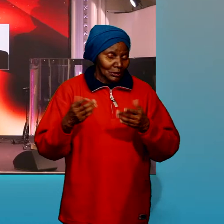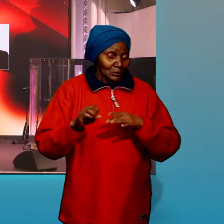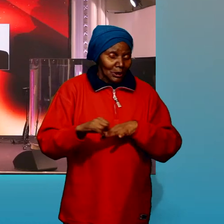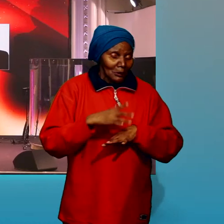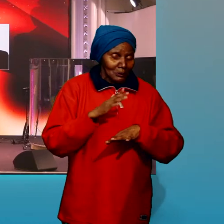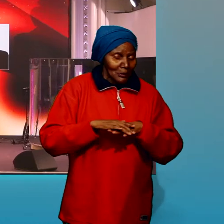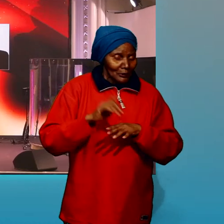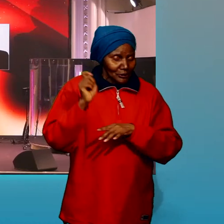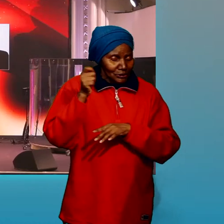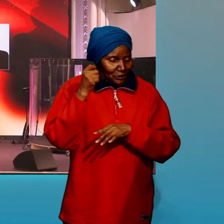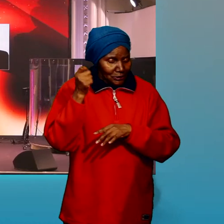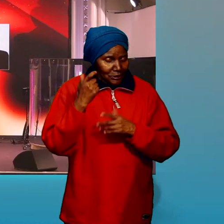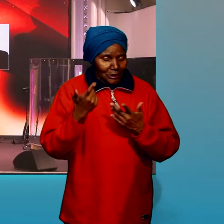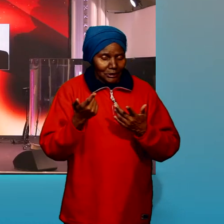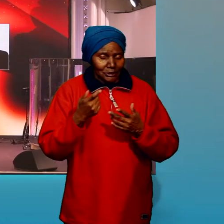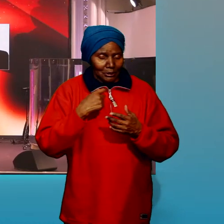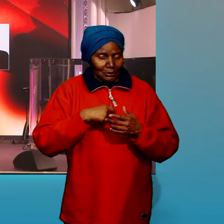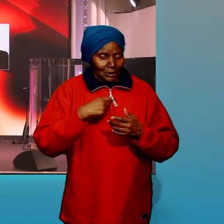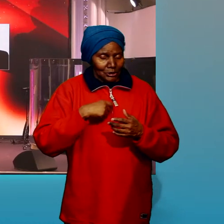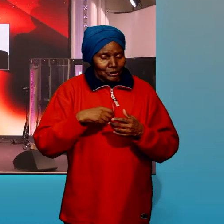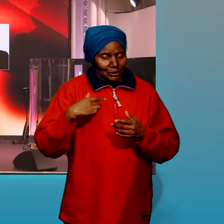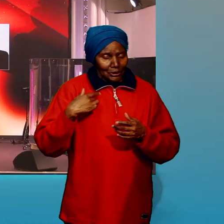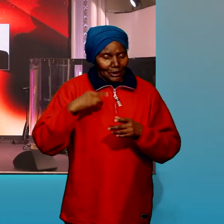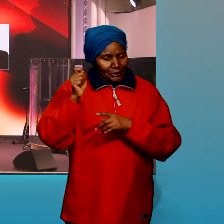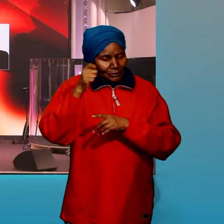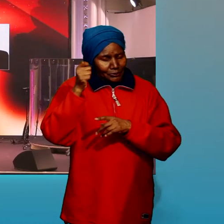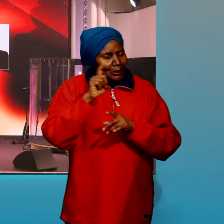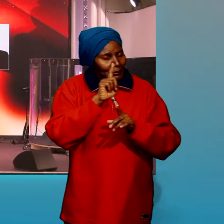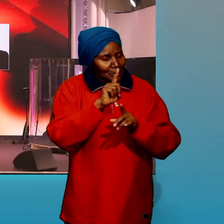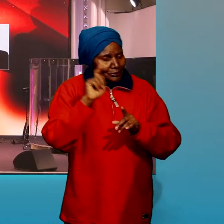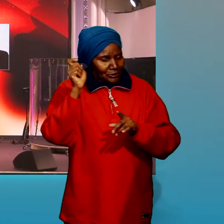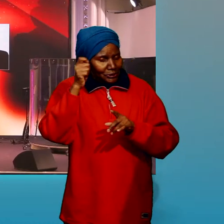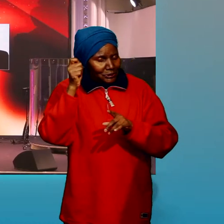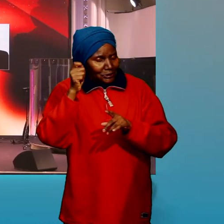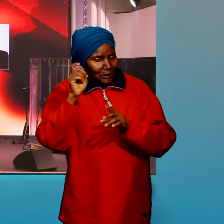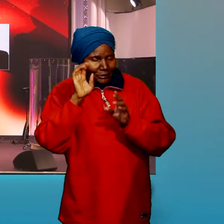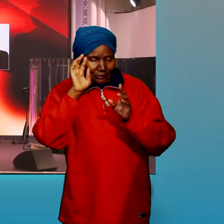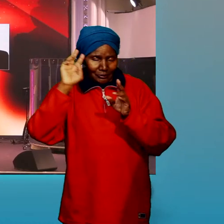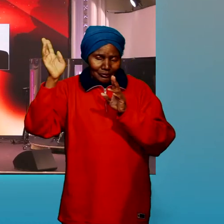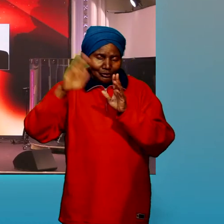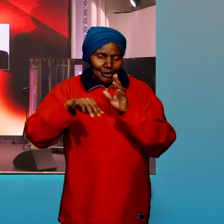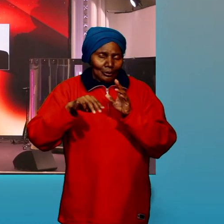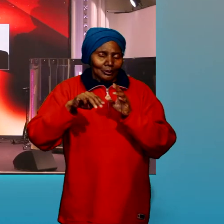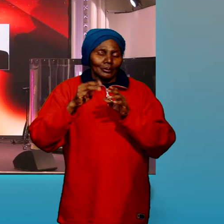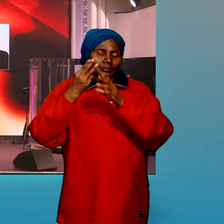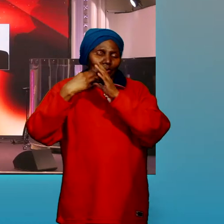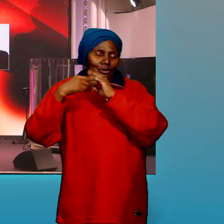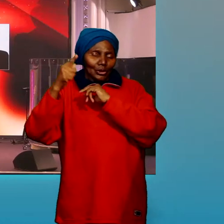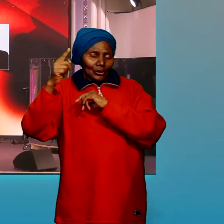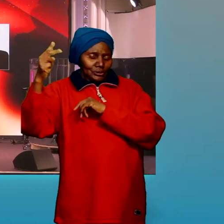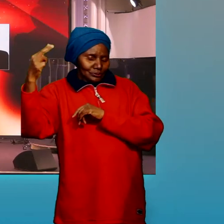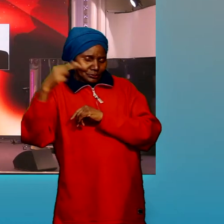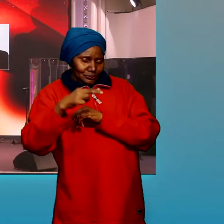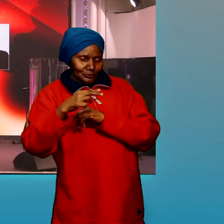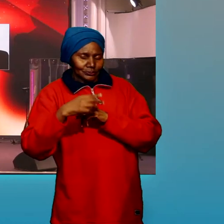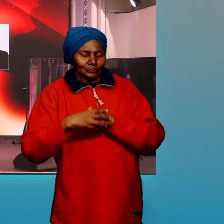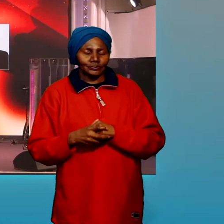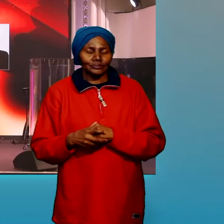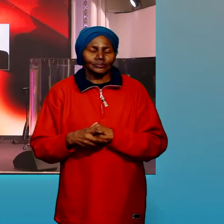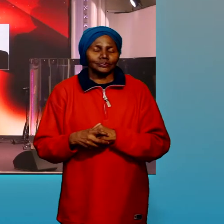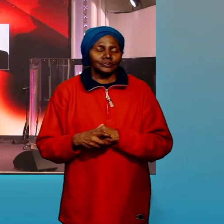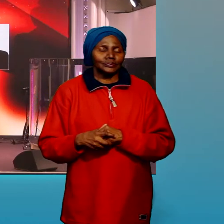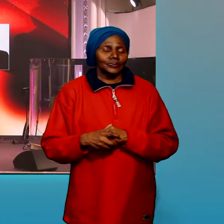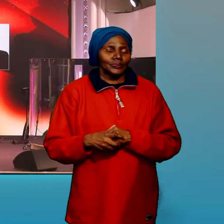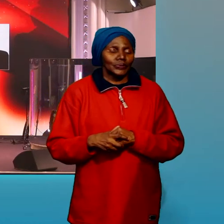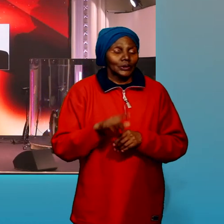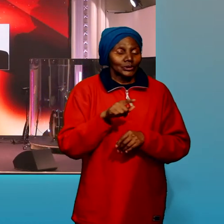life success, but success in God's eyes. So he is coming down, and his message really on that night is